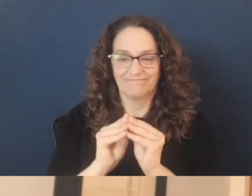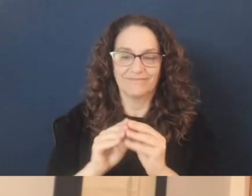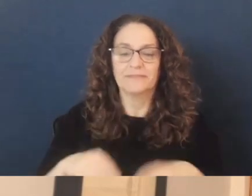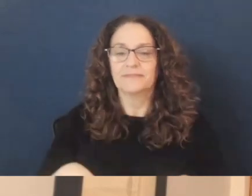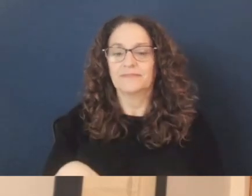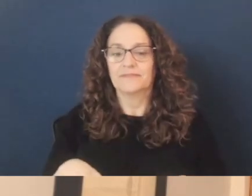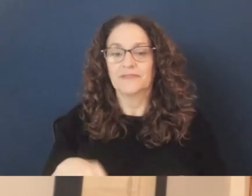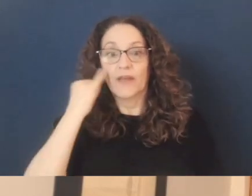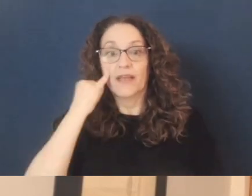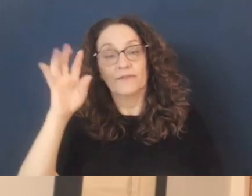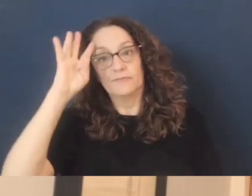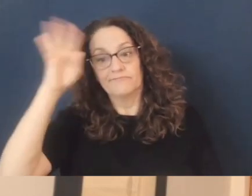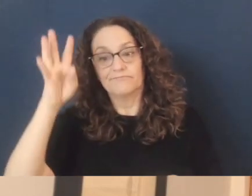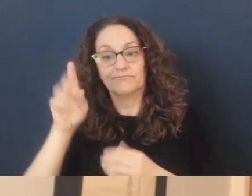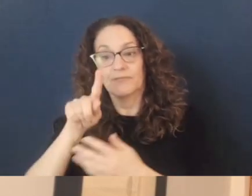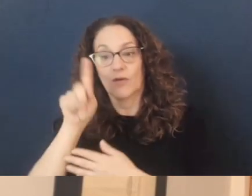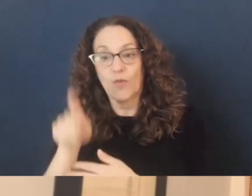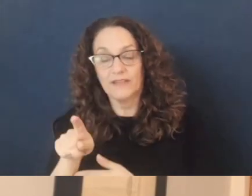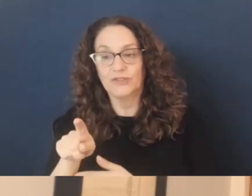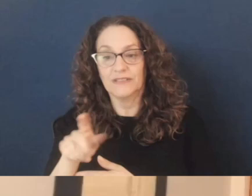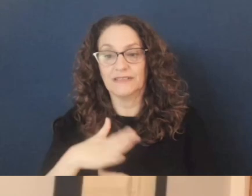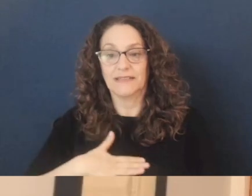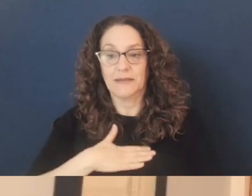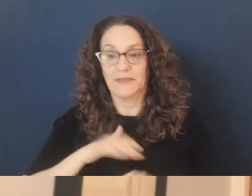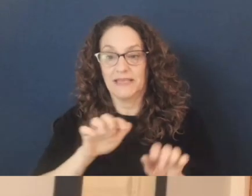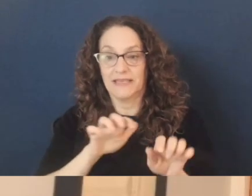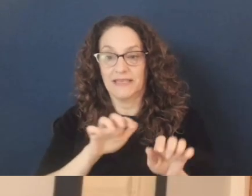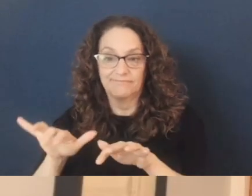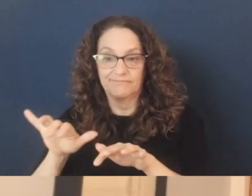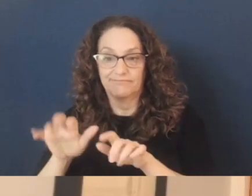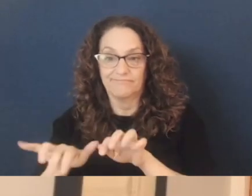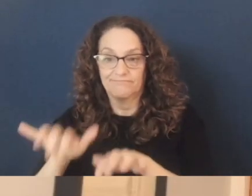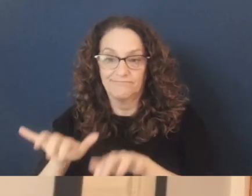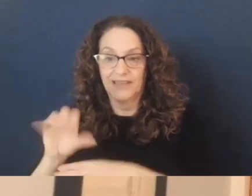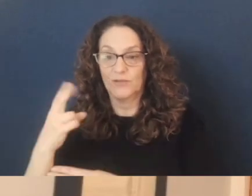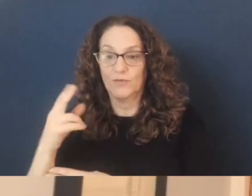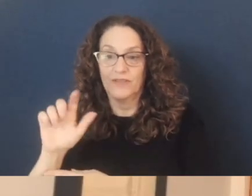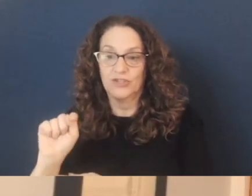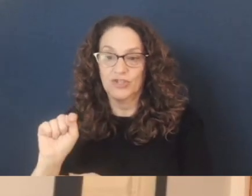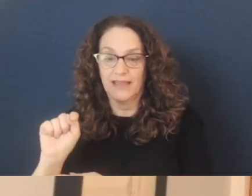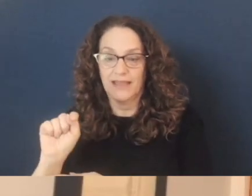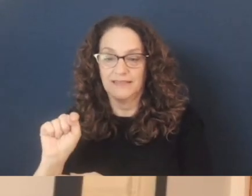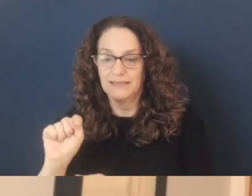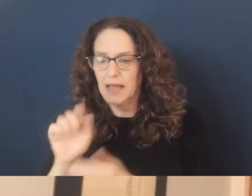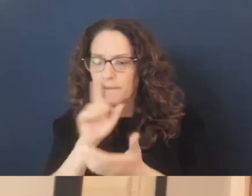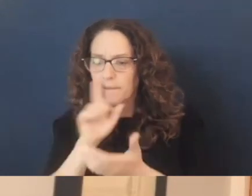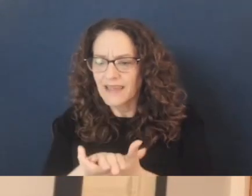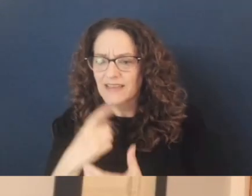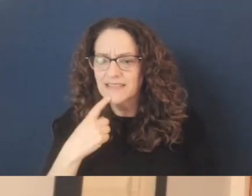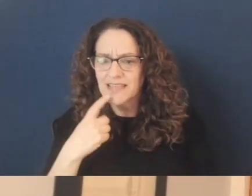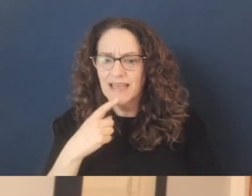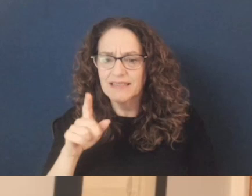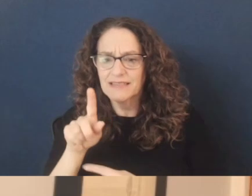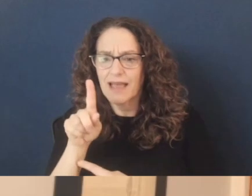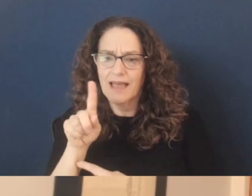as we're speaking, please send them to in the chat to, I believe it says, ask questions here. Yes, it does, with the image